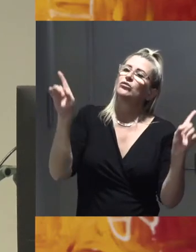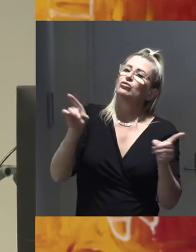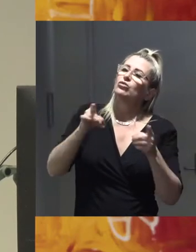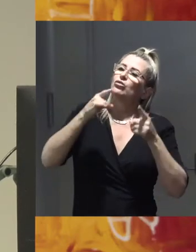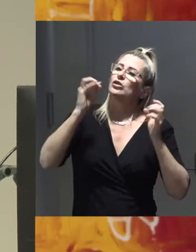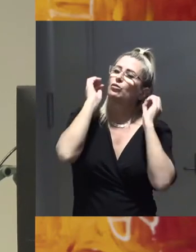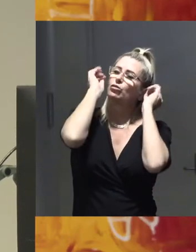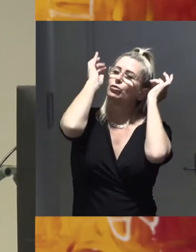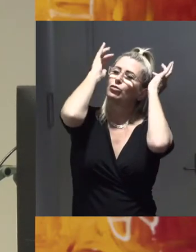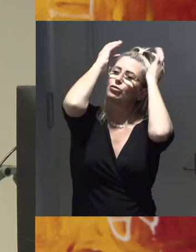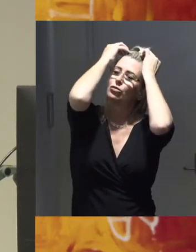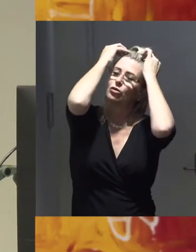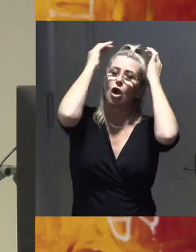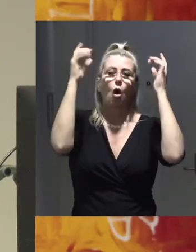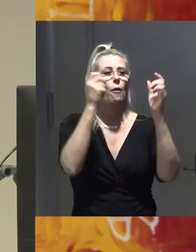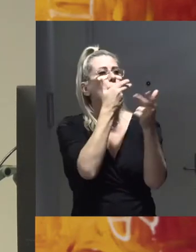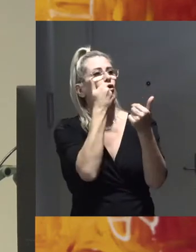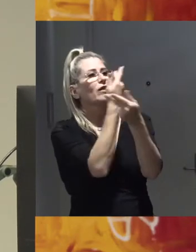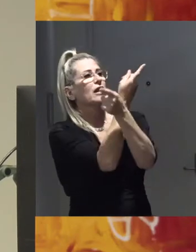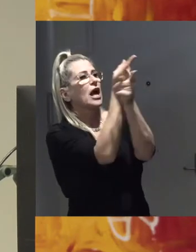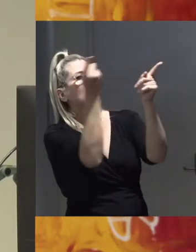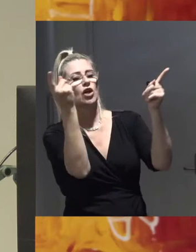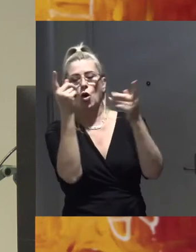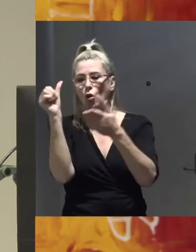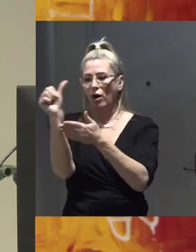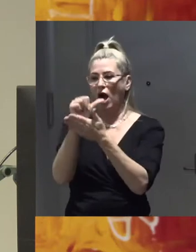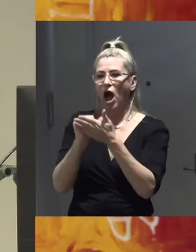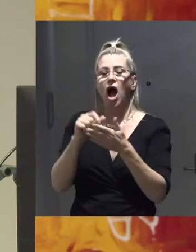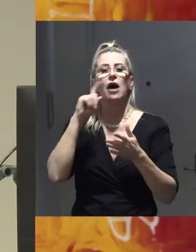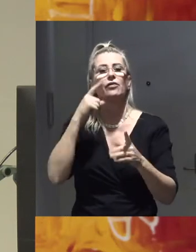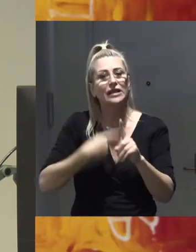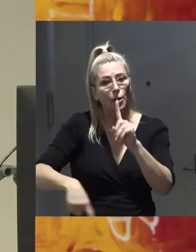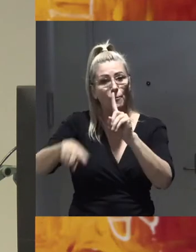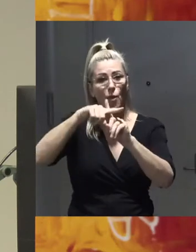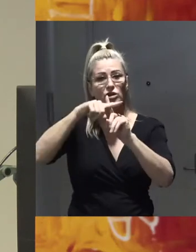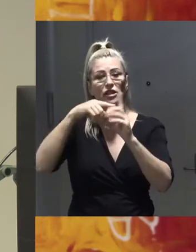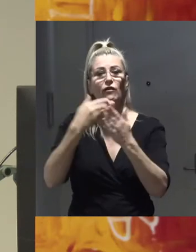art, is thought to have a positive impact on our mental health.